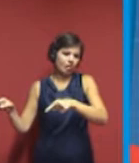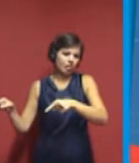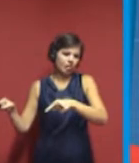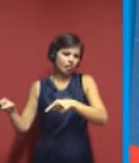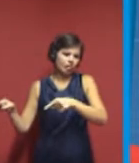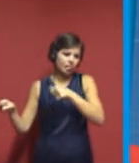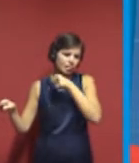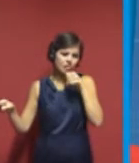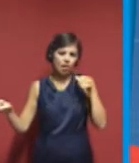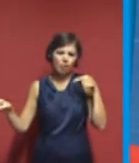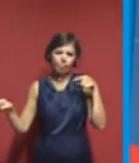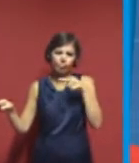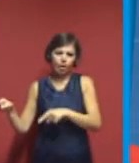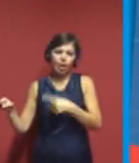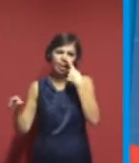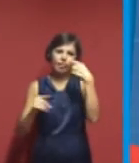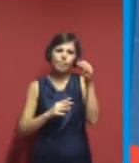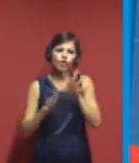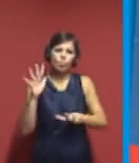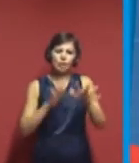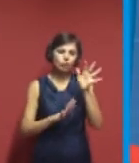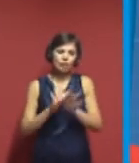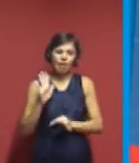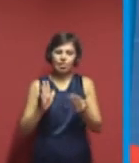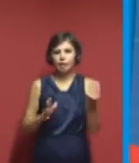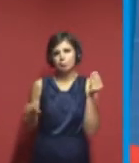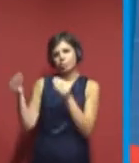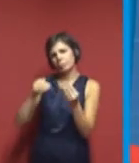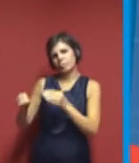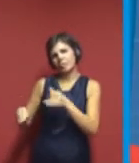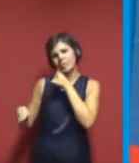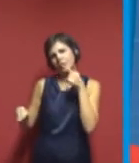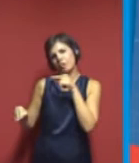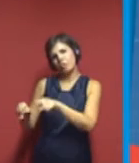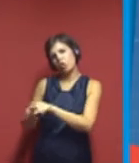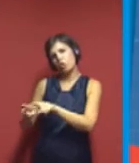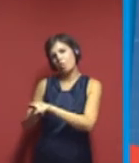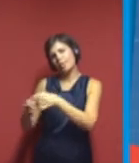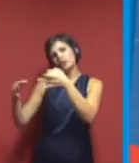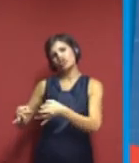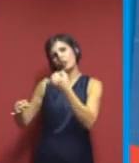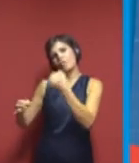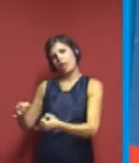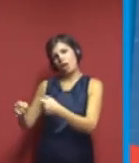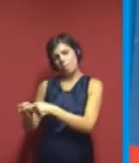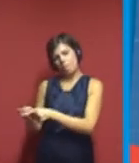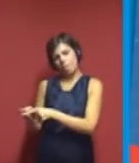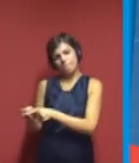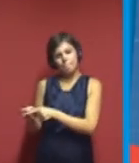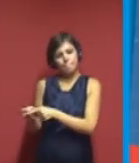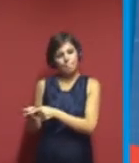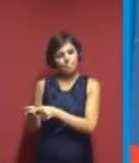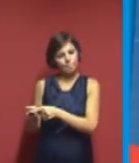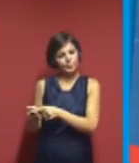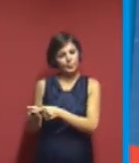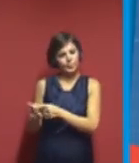final decision. So this is why the master software is able to do. Also, it was quite strange and hard to go to all of the laptops and turn on